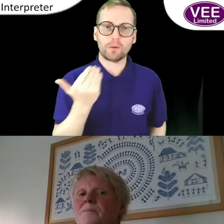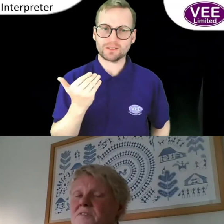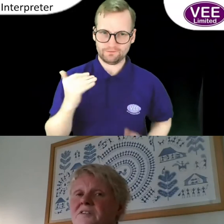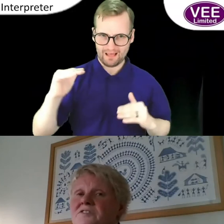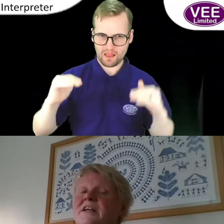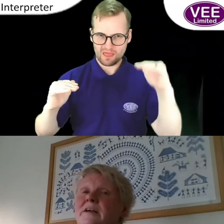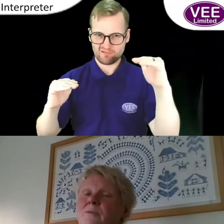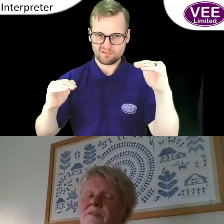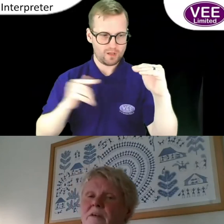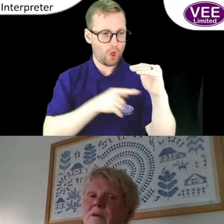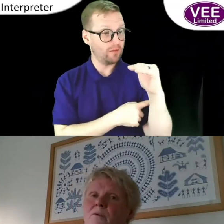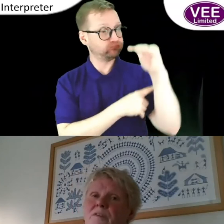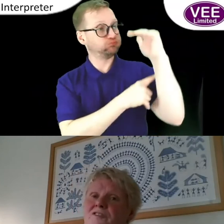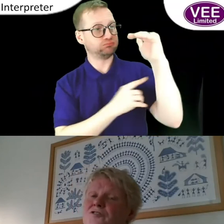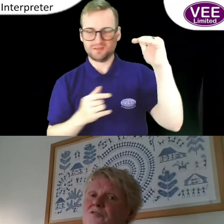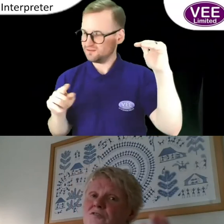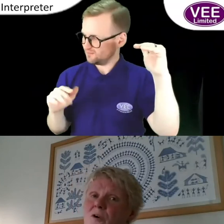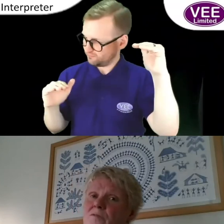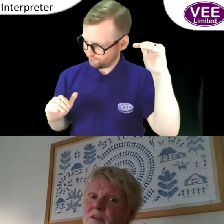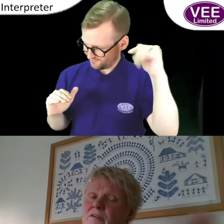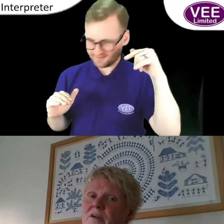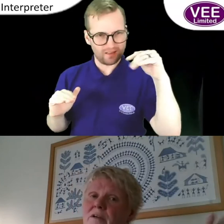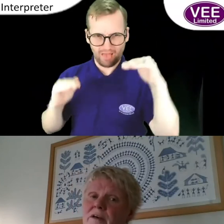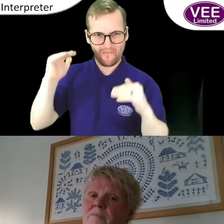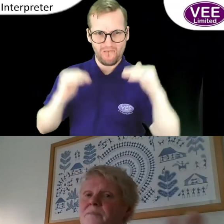else, and dealing with issues, not